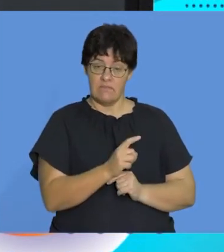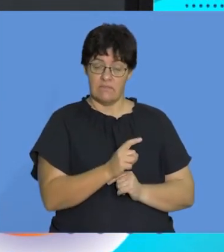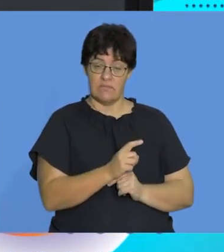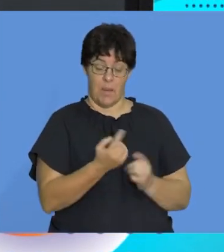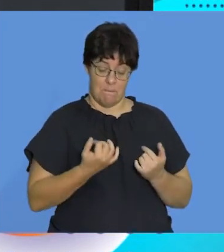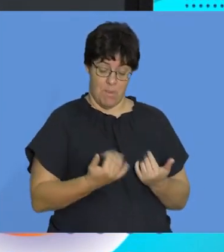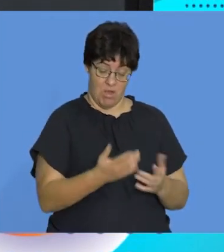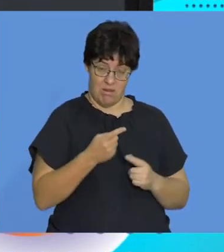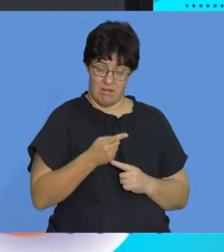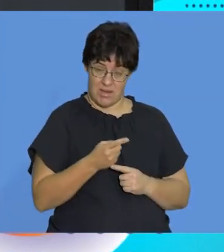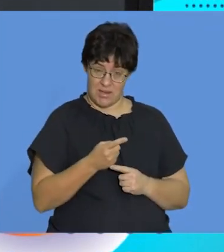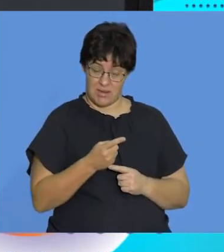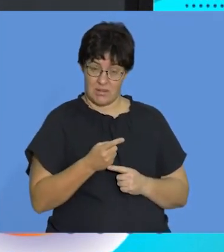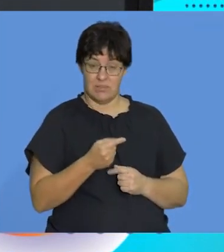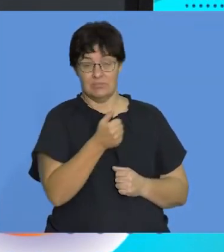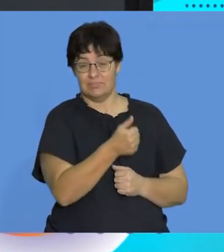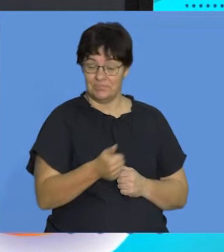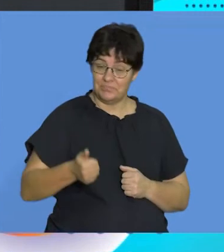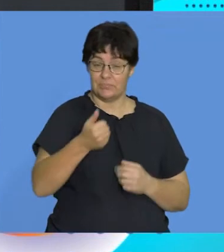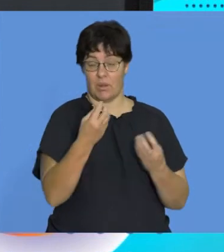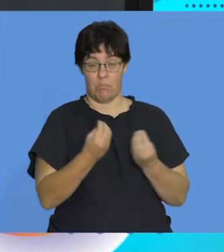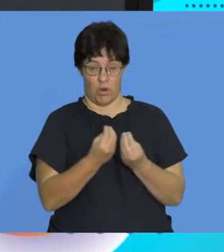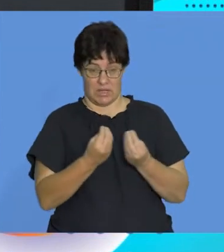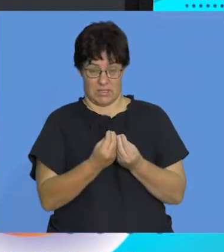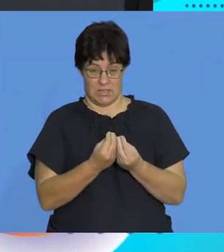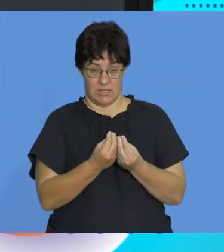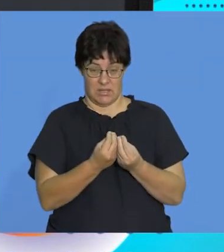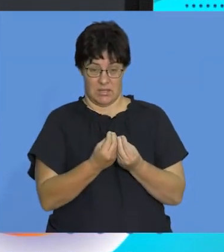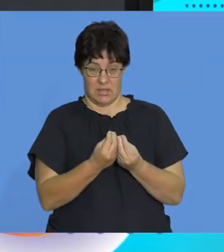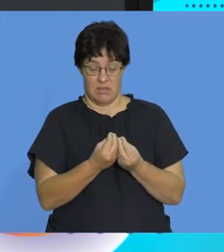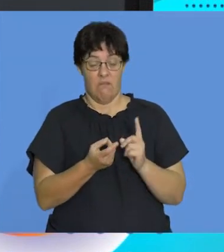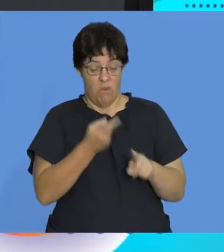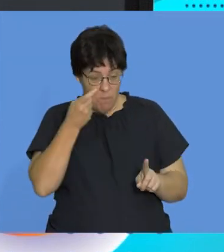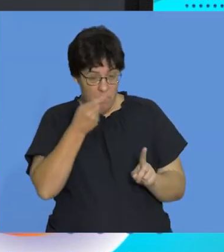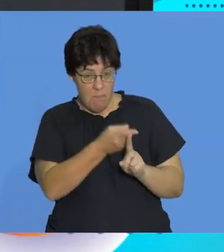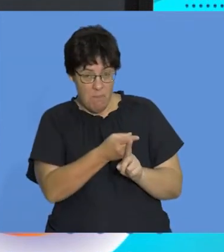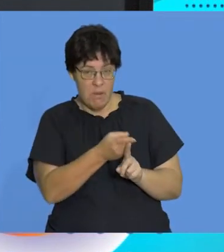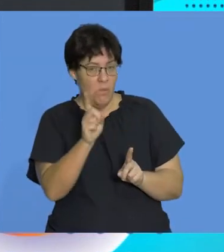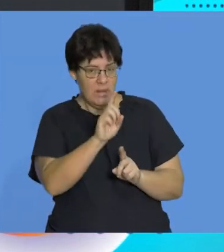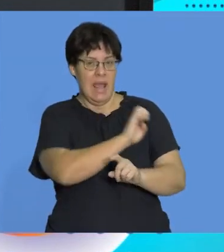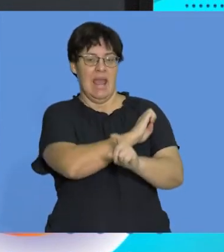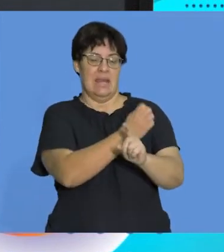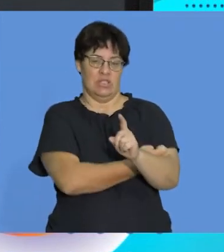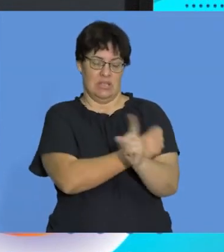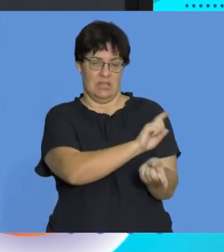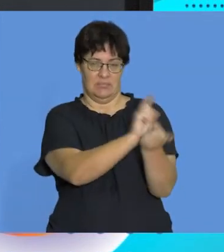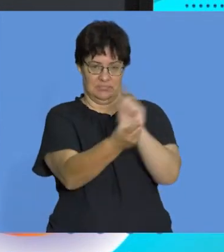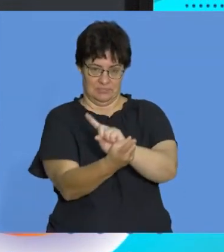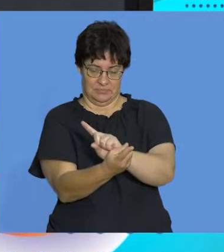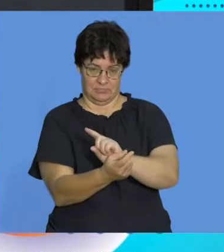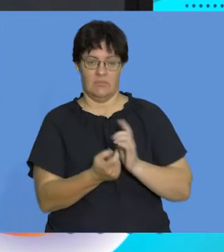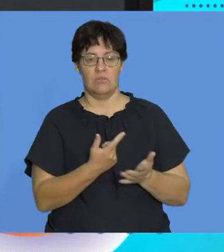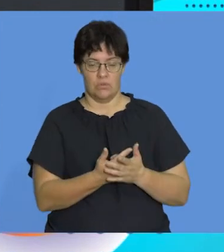burn, the major product that we actually want to get from this fuel is energy. So this is typically